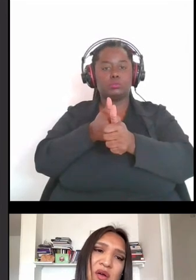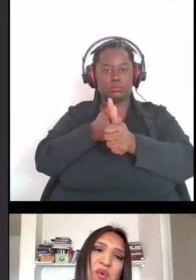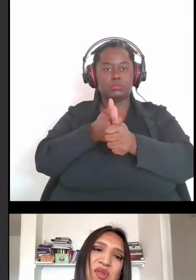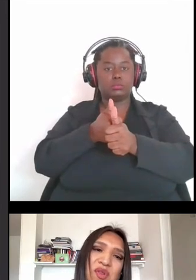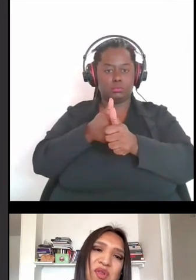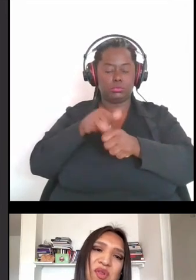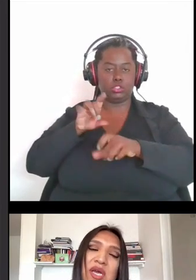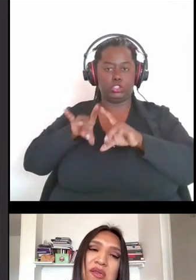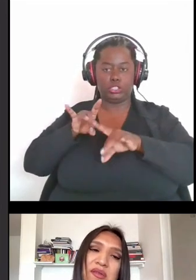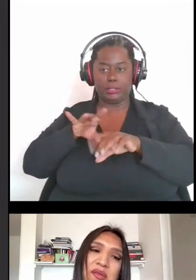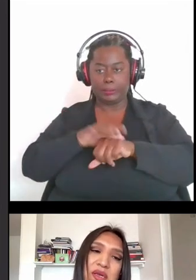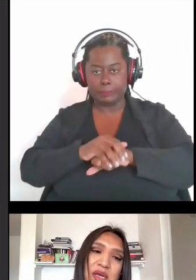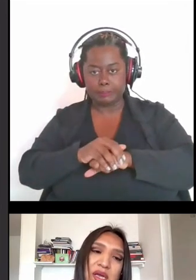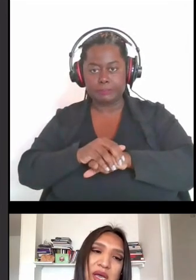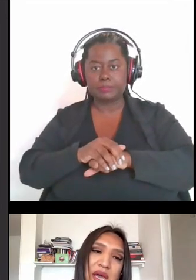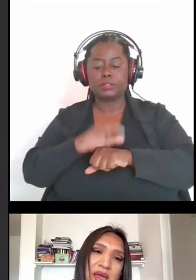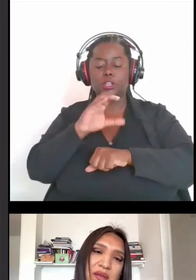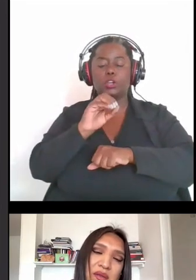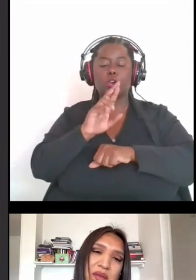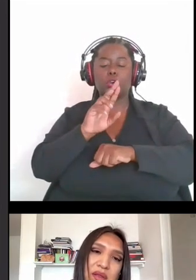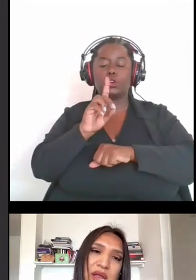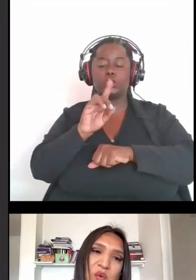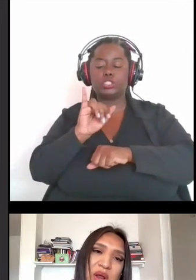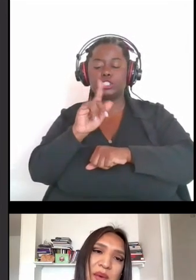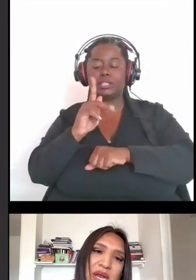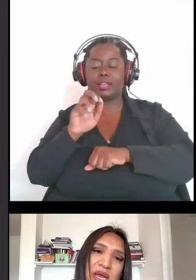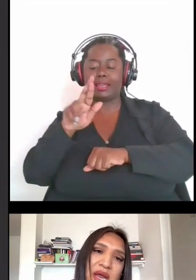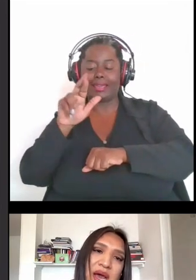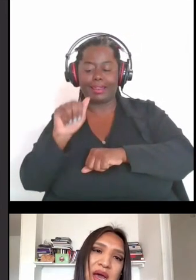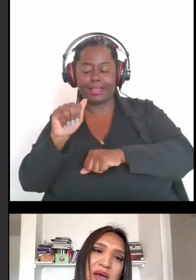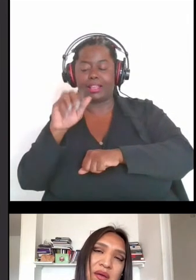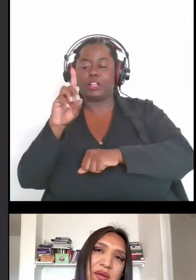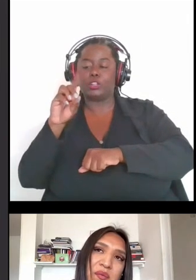end is the chain close to Chile